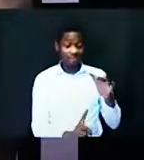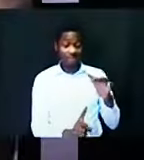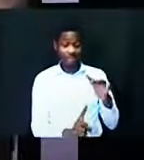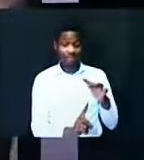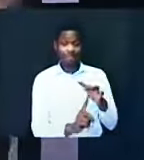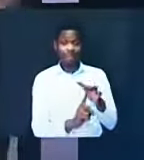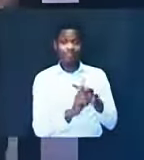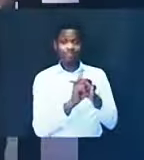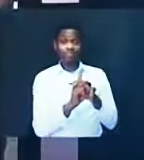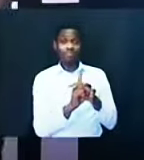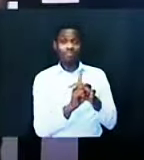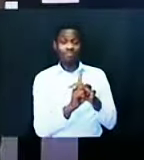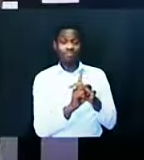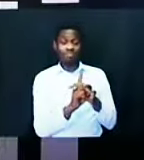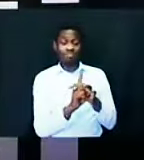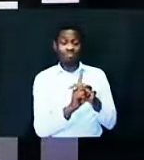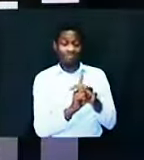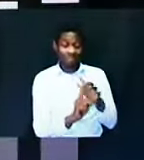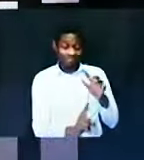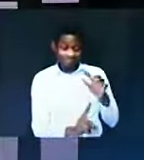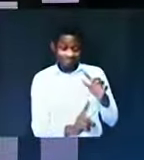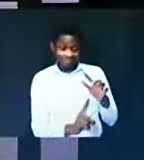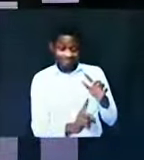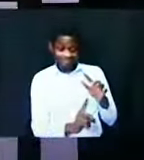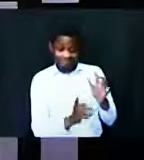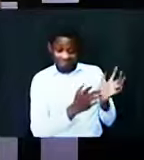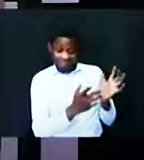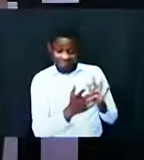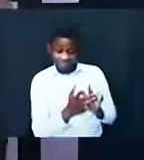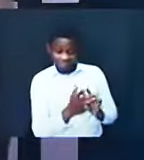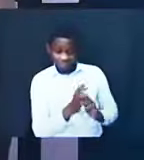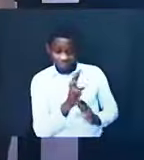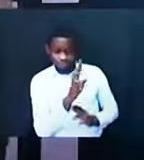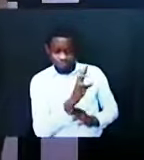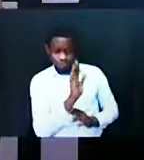he provided an alternative